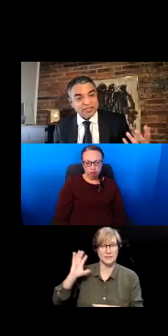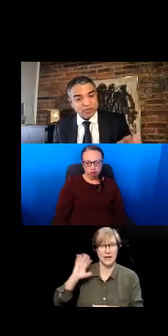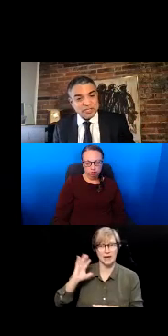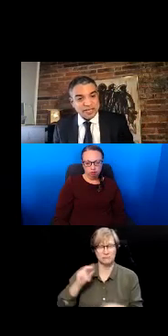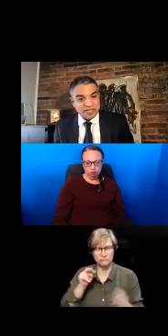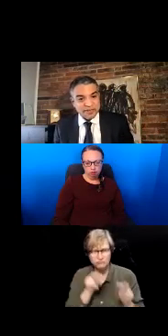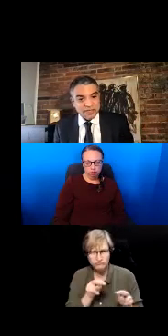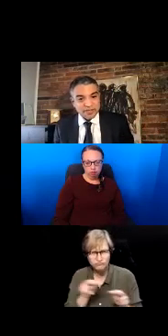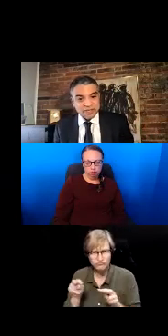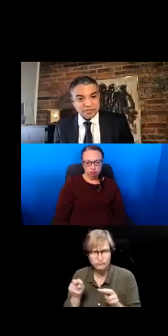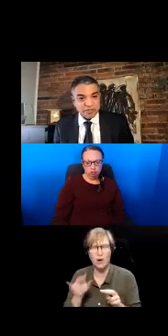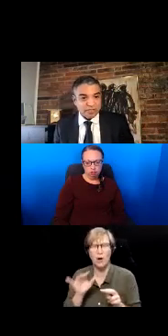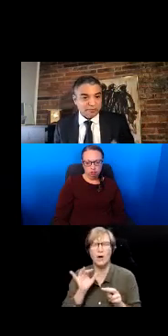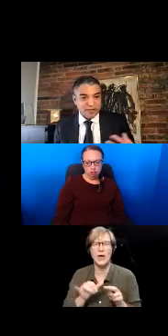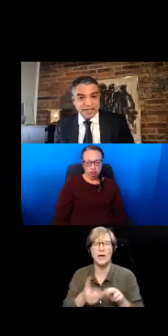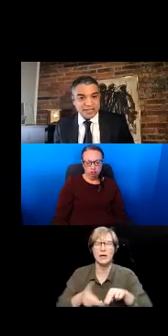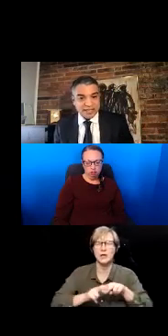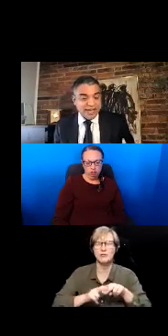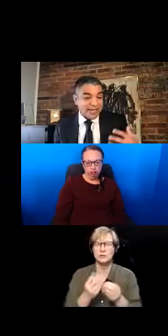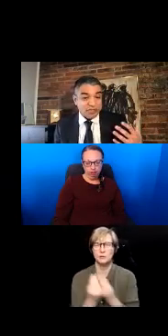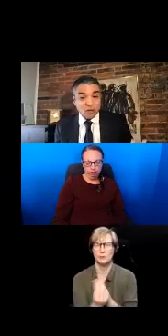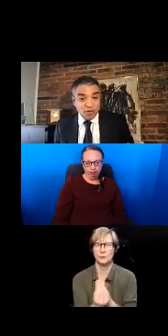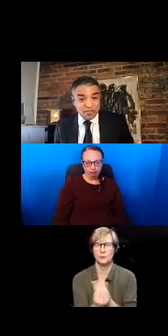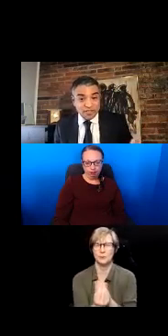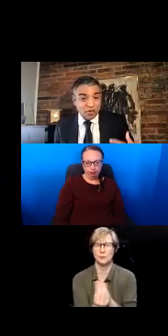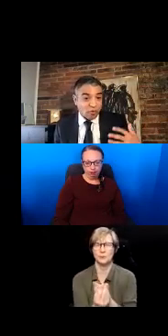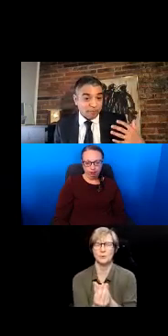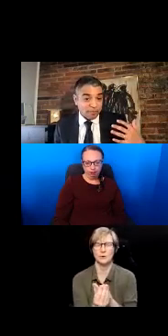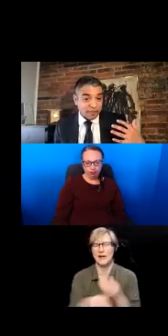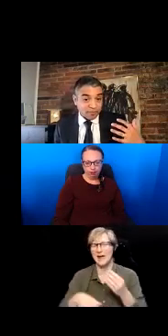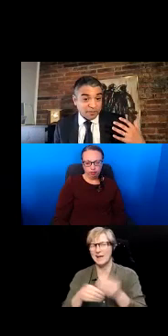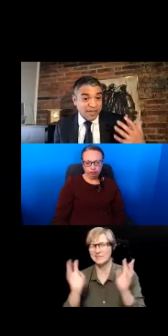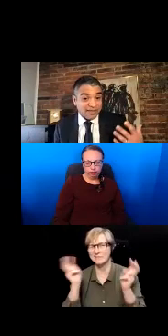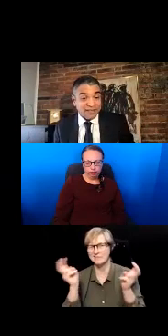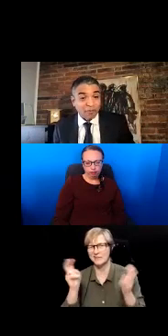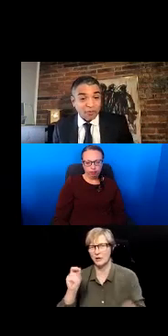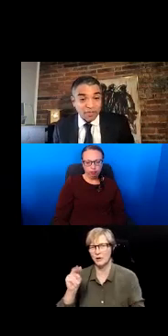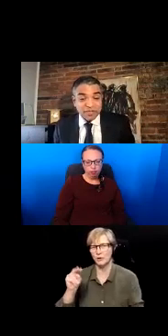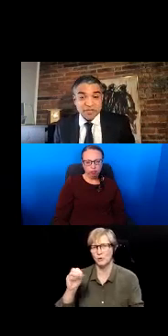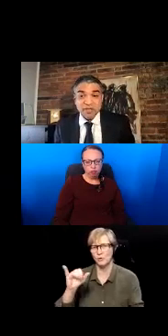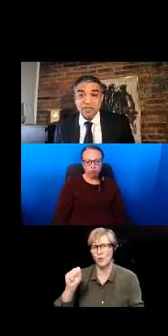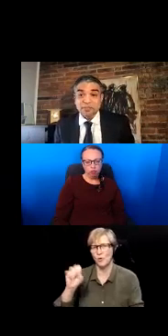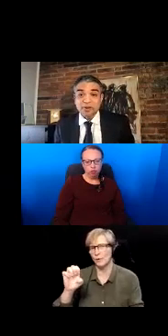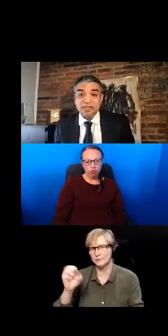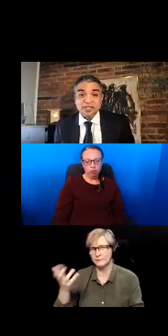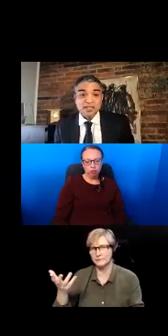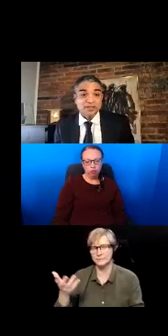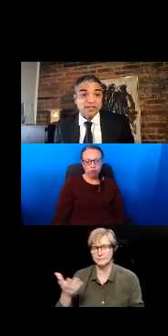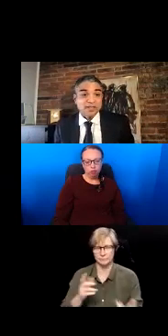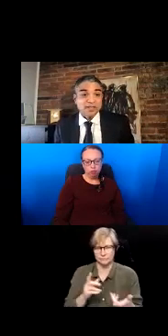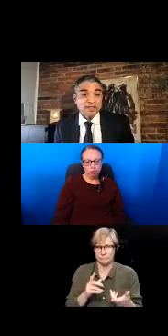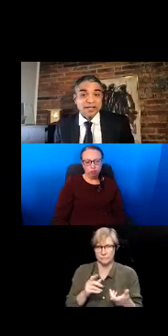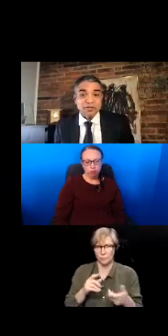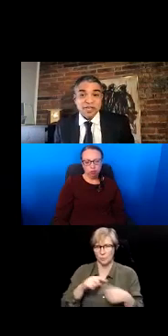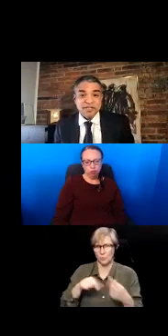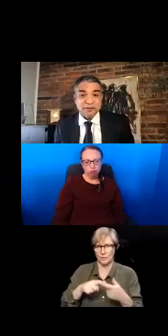that increased activity was actually, if anything, adding noise or being patently unhelpful to the processing of